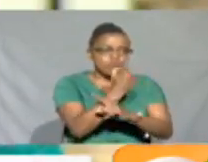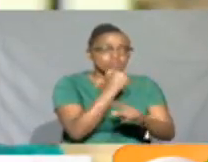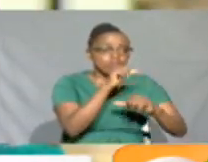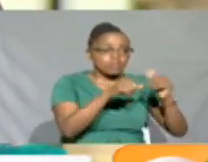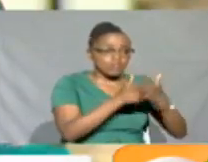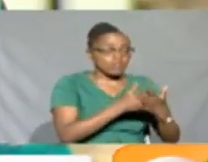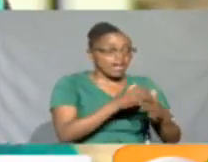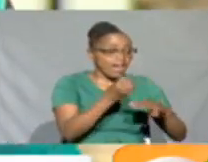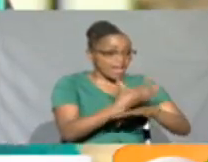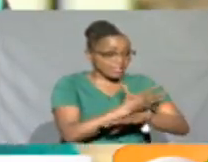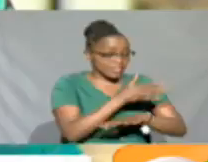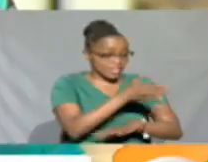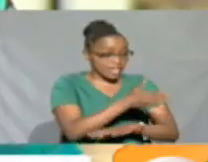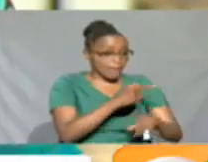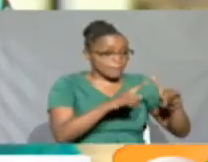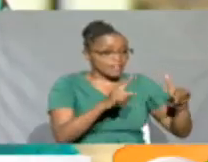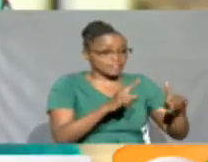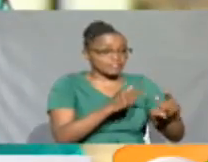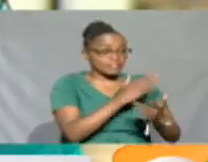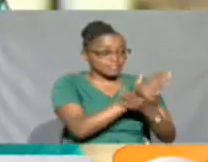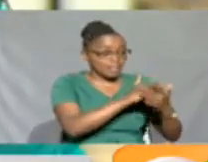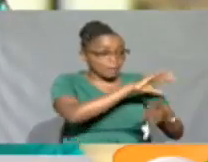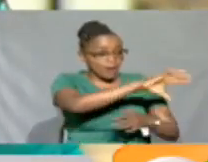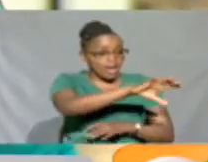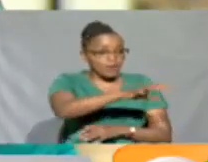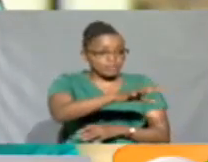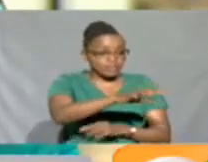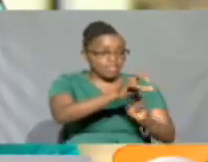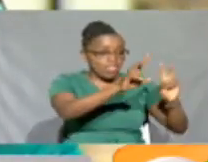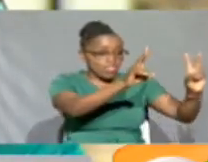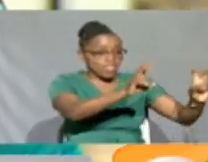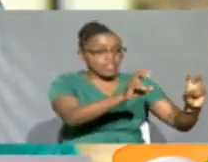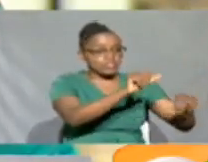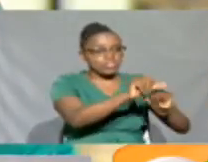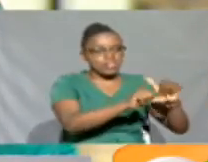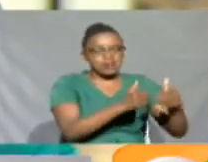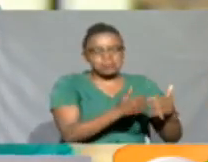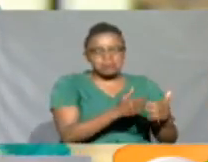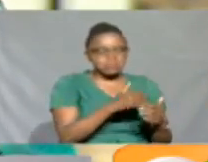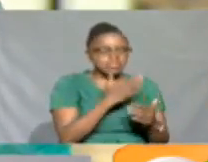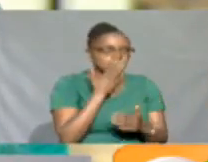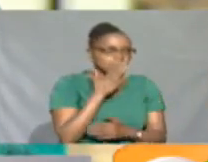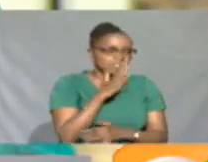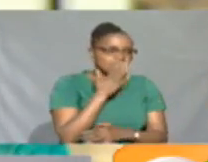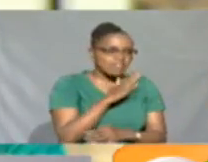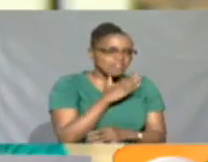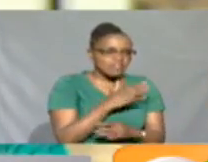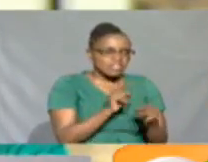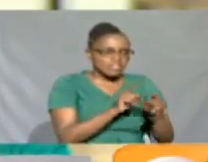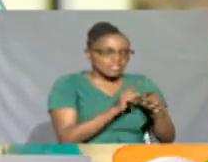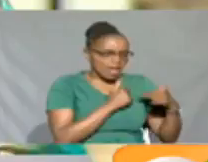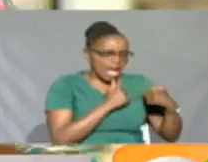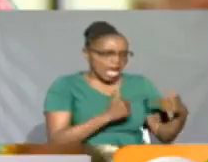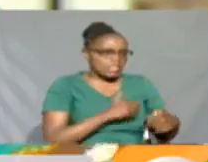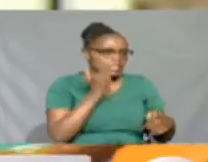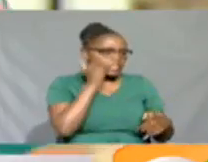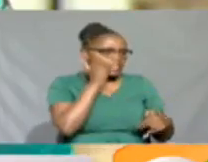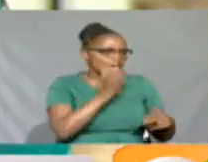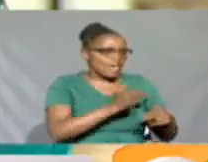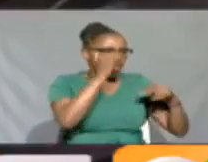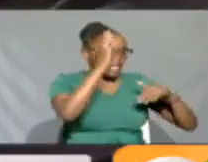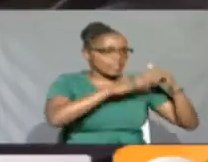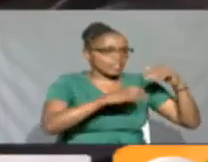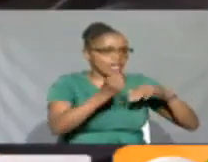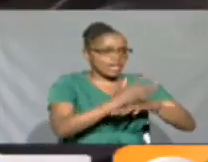about cancer here. But I'll tell you some of the counties, the issue of diabetes, the issue of cardiovascular diseases is even higher than